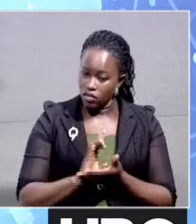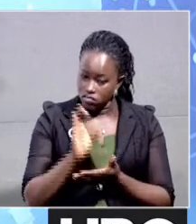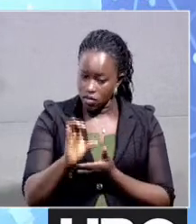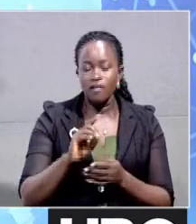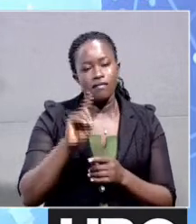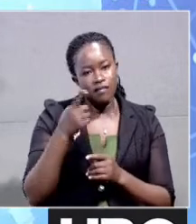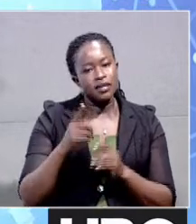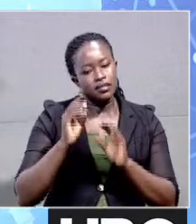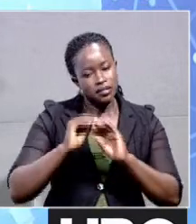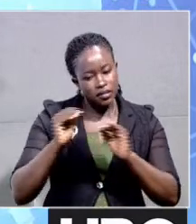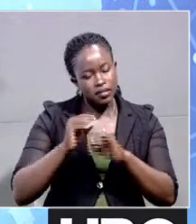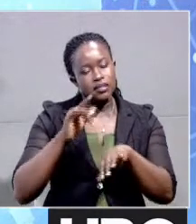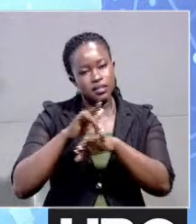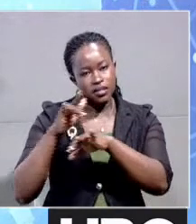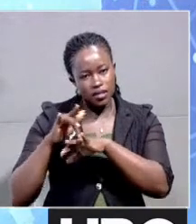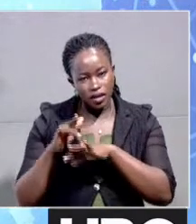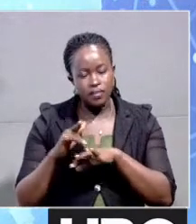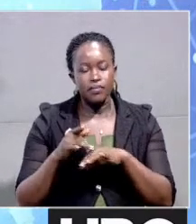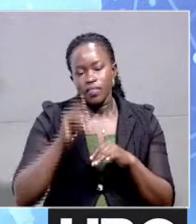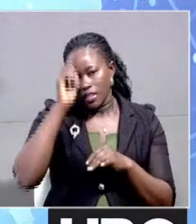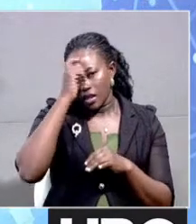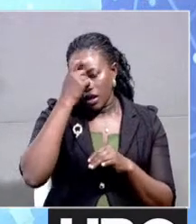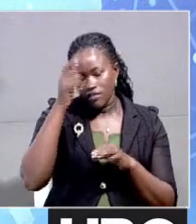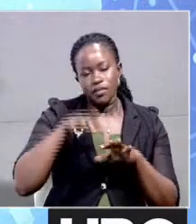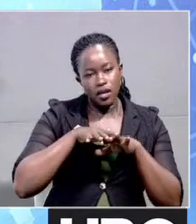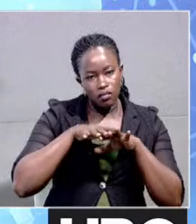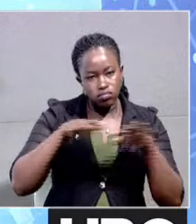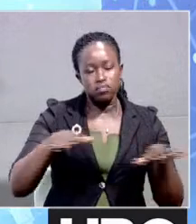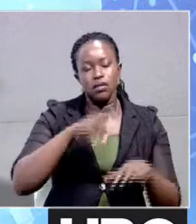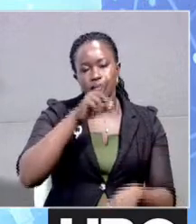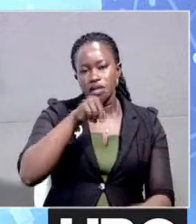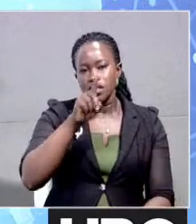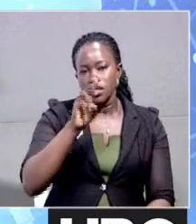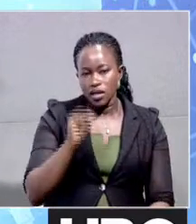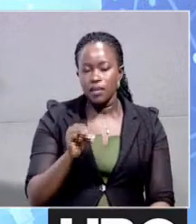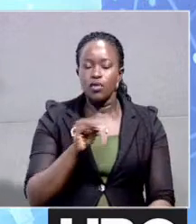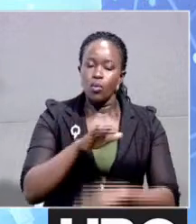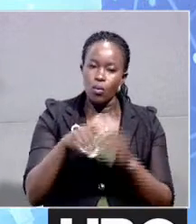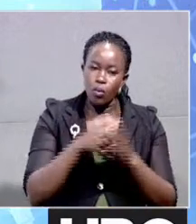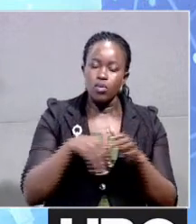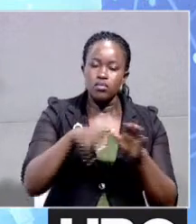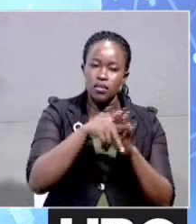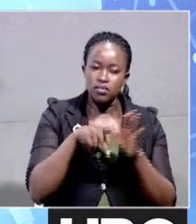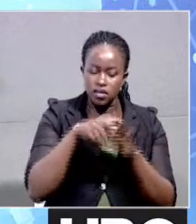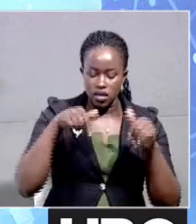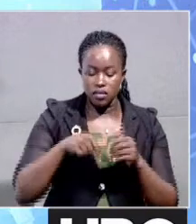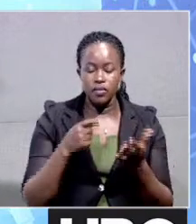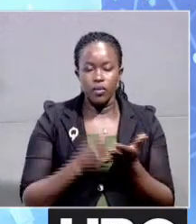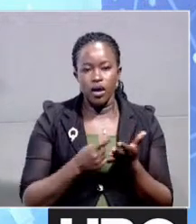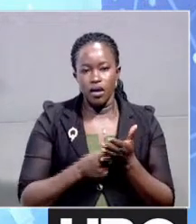rolling out the parish development model in all parishes of the country, as we hear in this story.